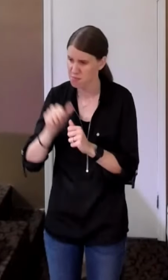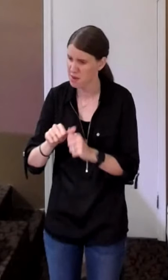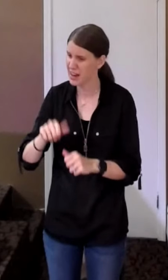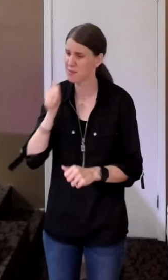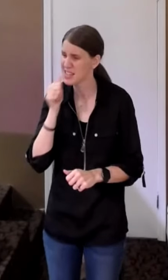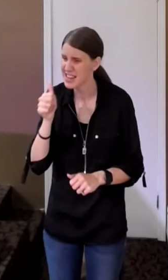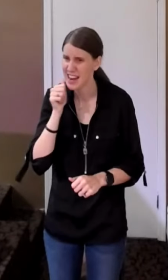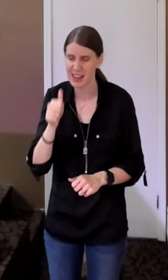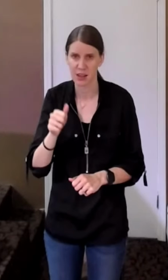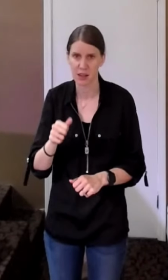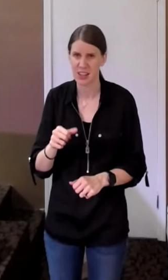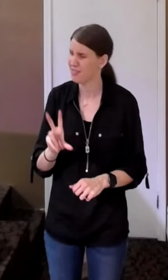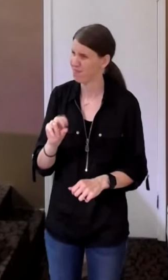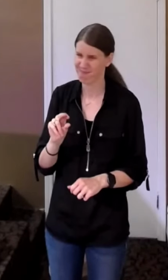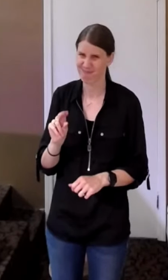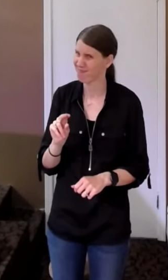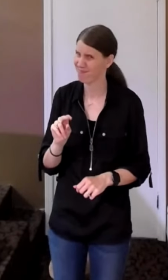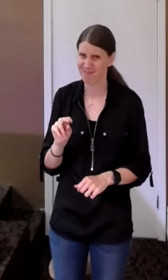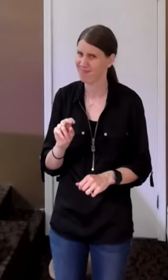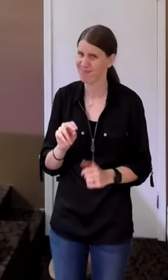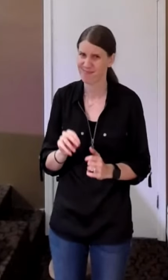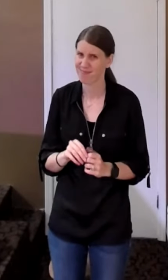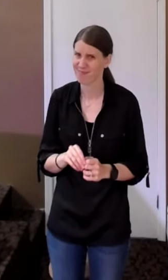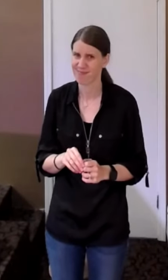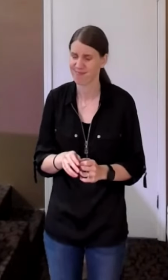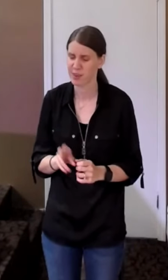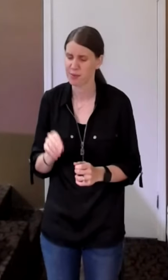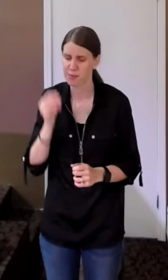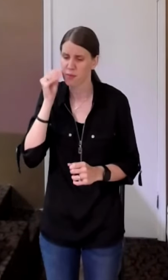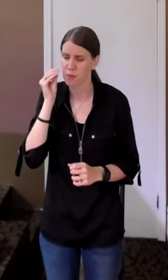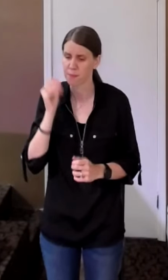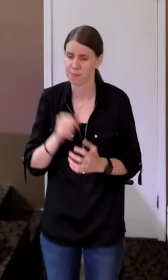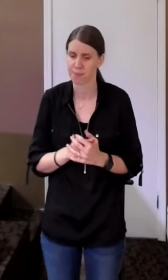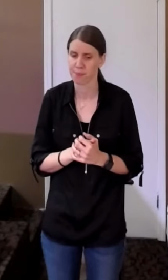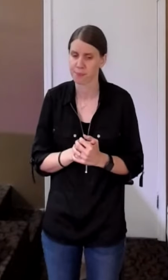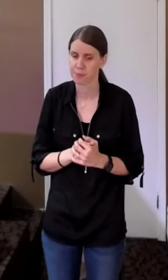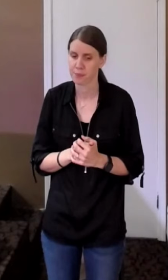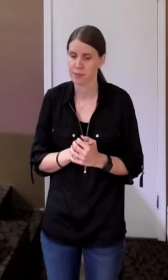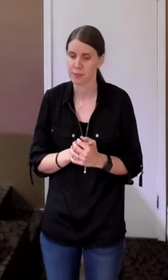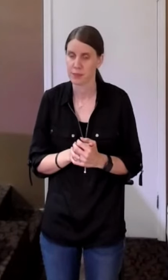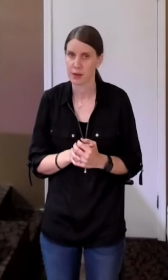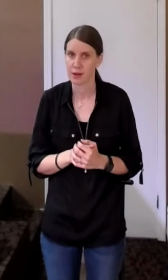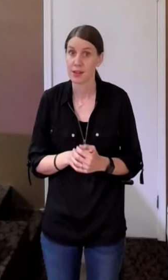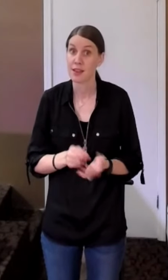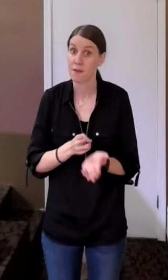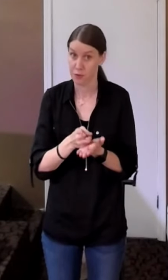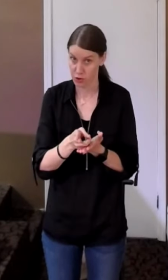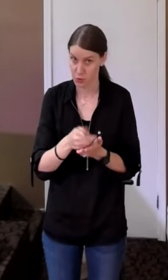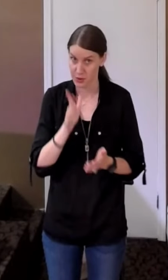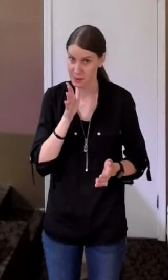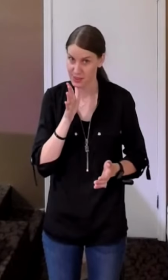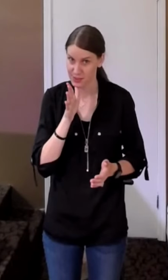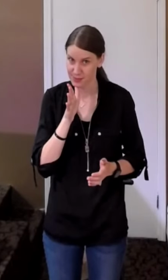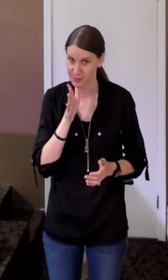of an attitude. That's not what the home is supposed to be. And that's who this virtuous mother